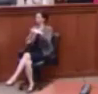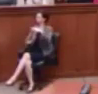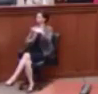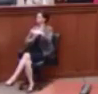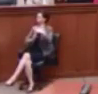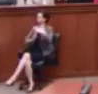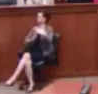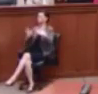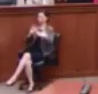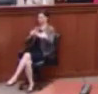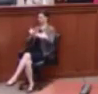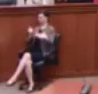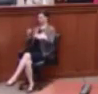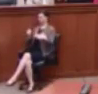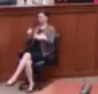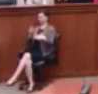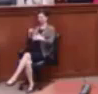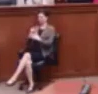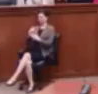2010. Now,